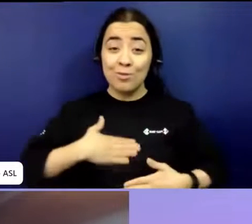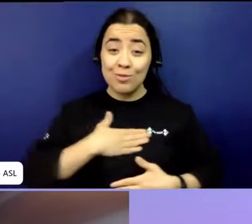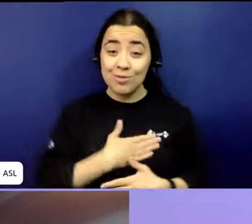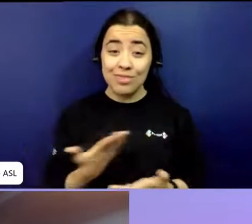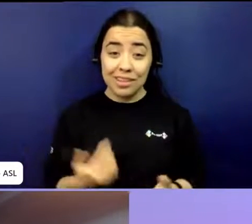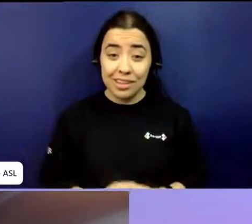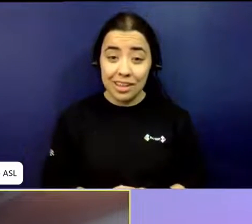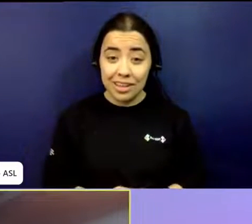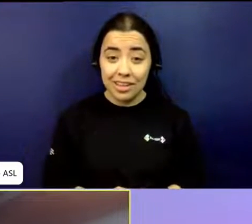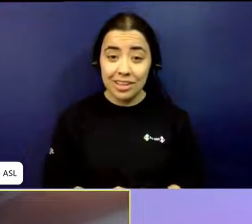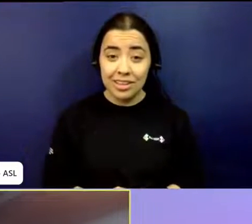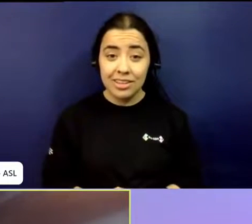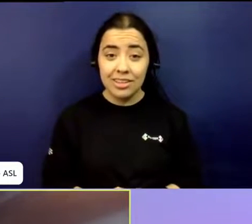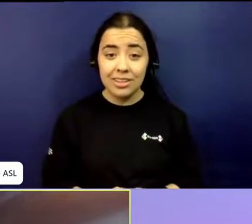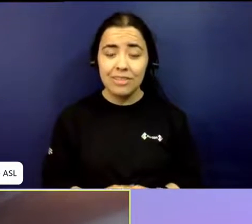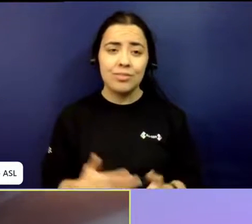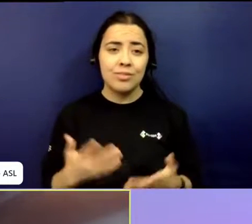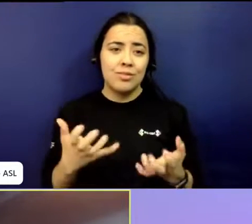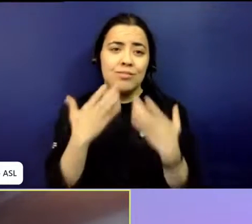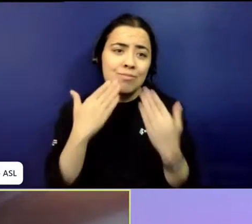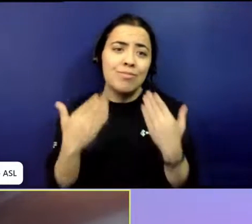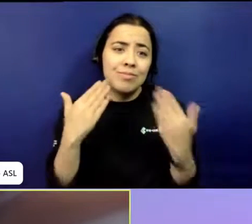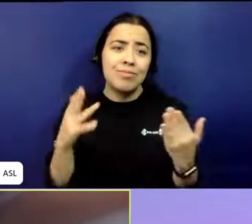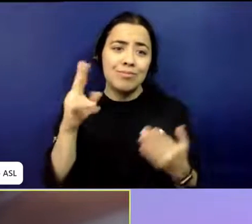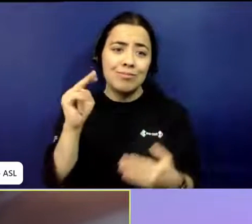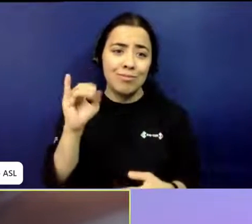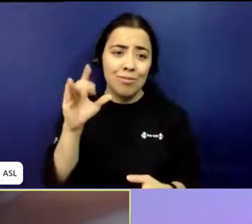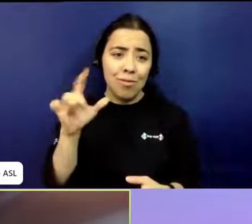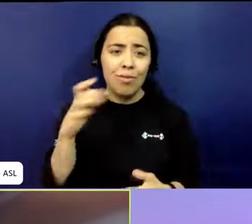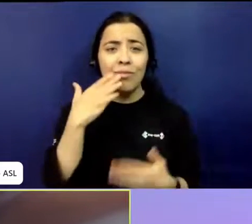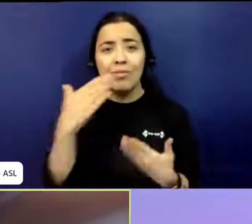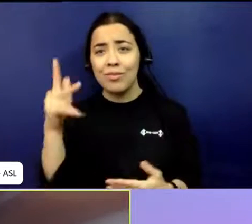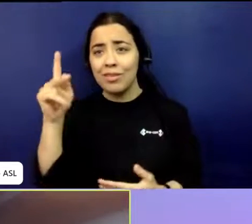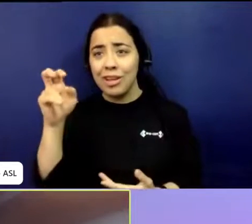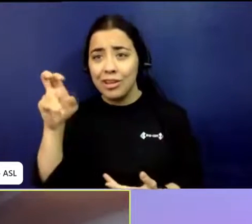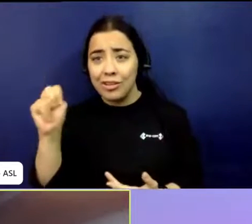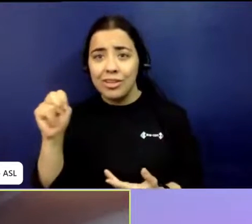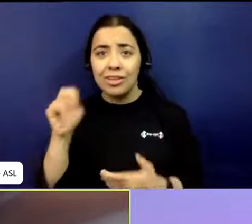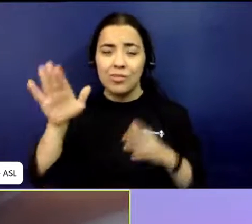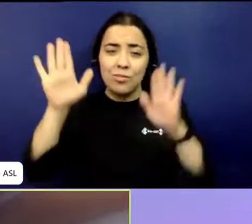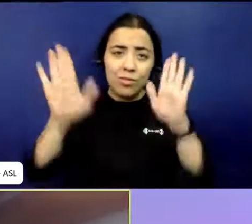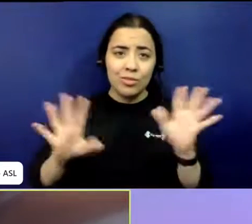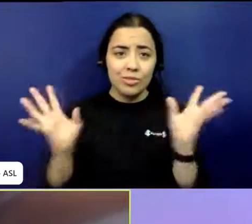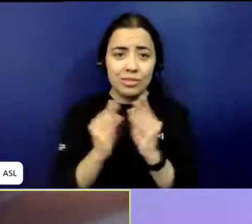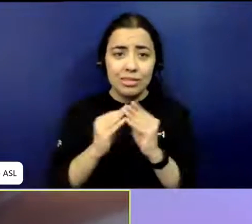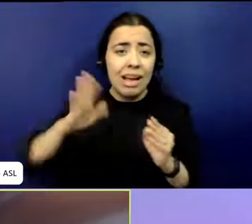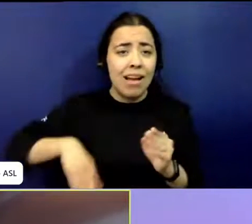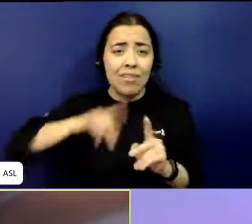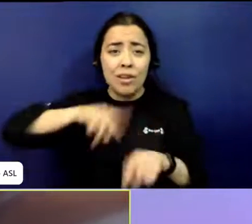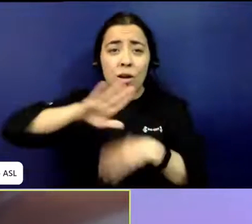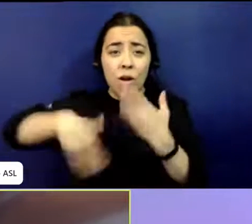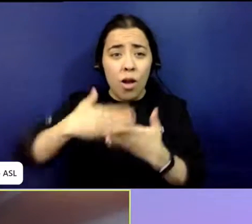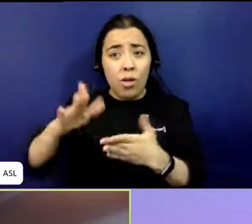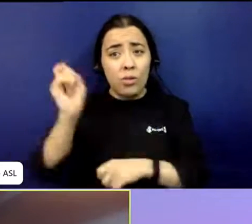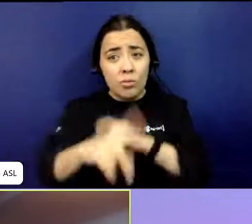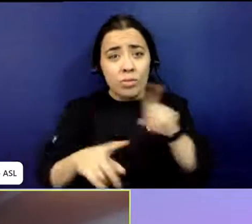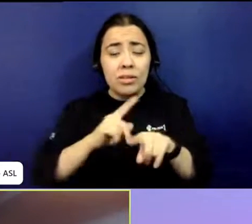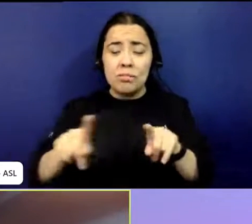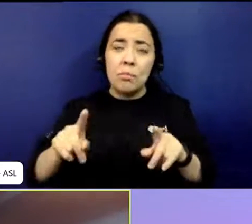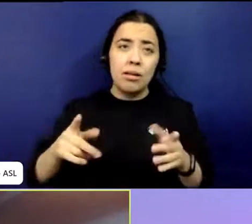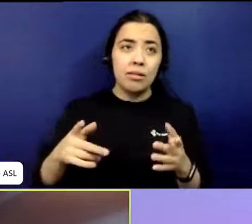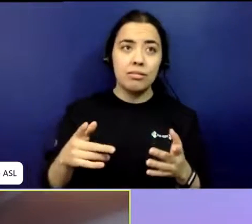that. So, really, we want to thank Nicole and Karen for a great session. We didn't get to every question. We got to a lot of them,